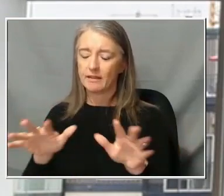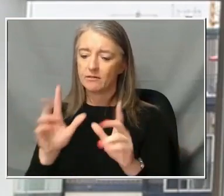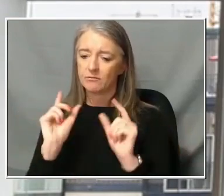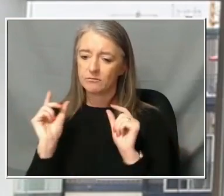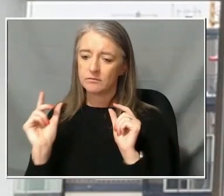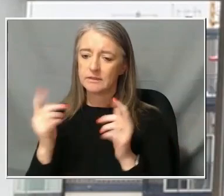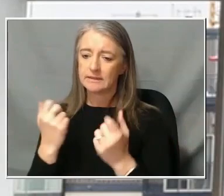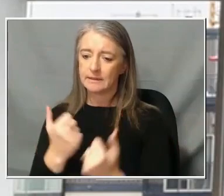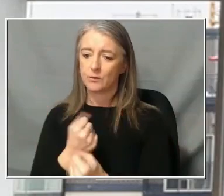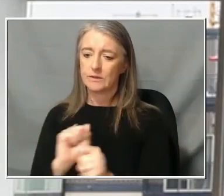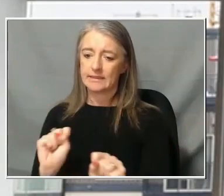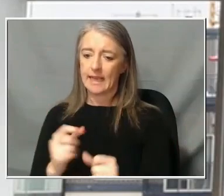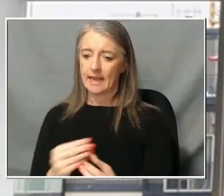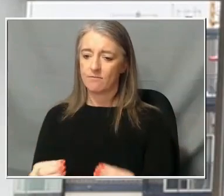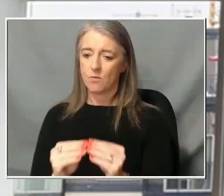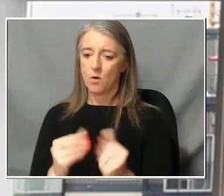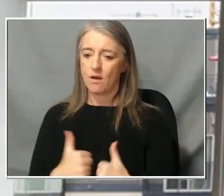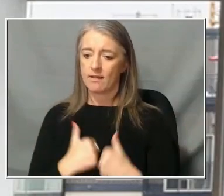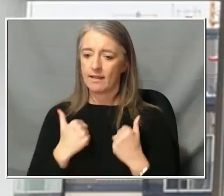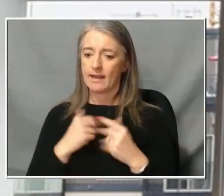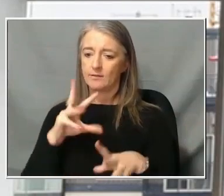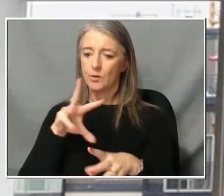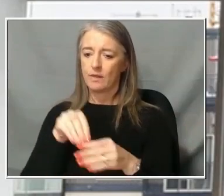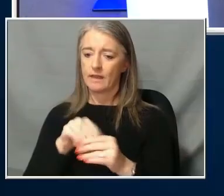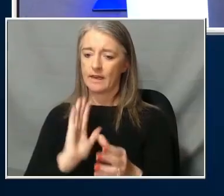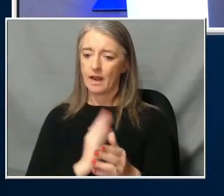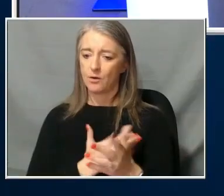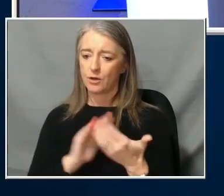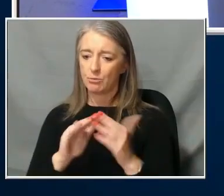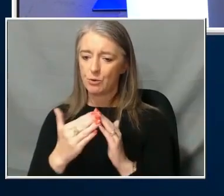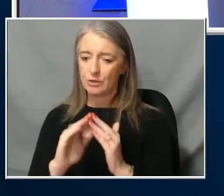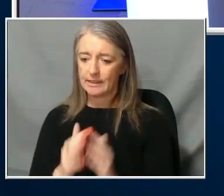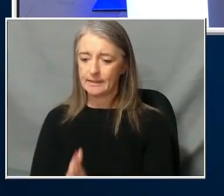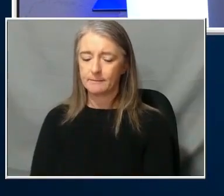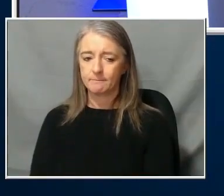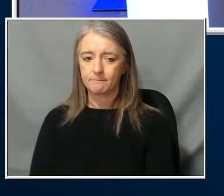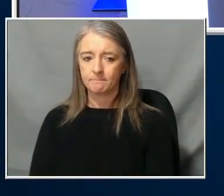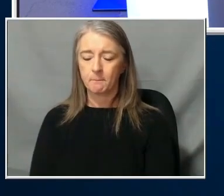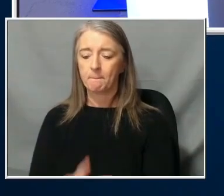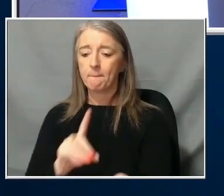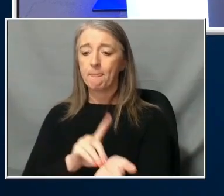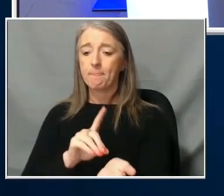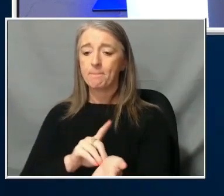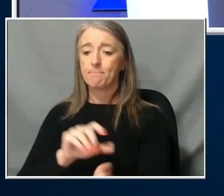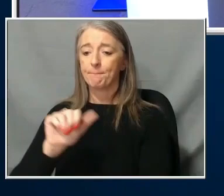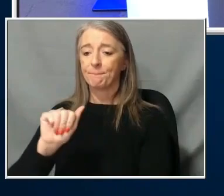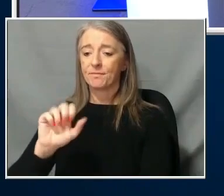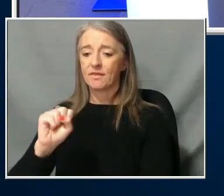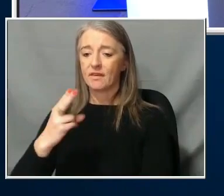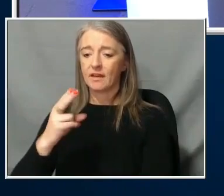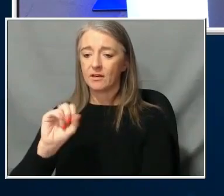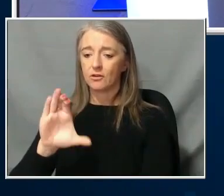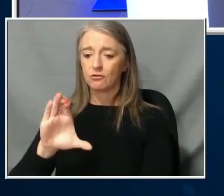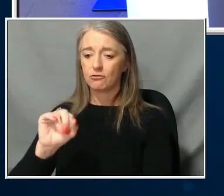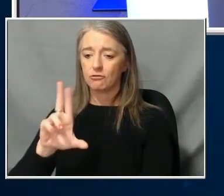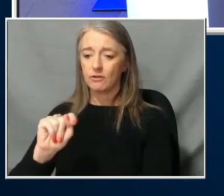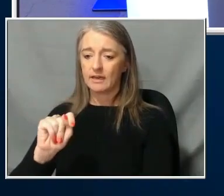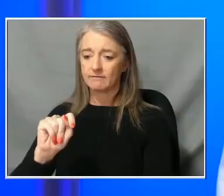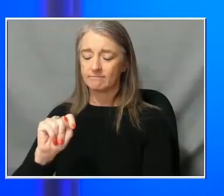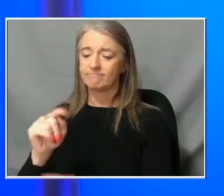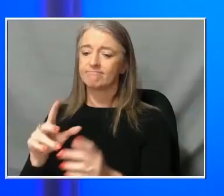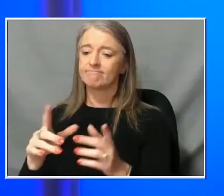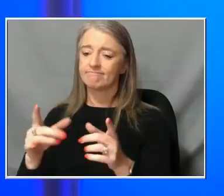save more lives in our community. Dr. Ashcraft? I would echo what Dr. Al-Rajabi said.